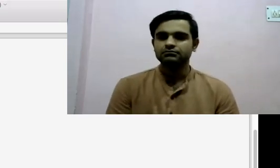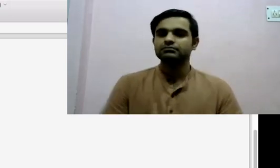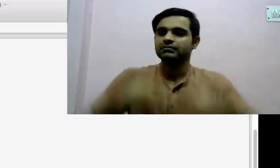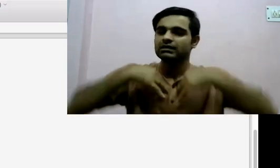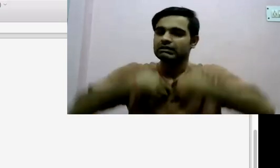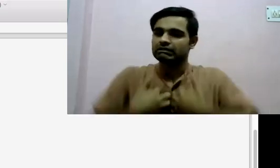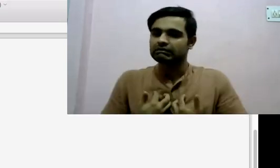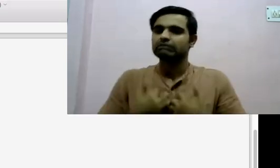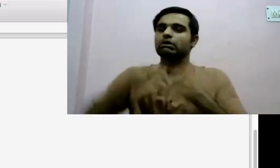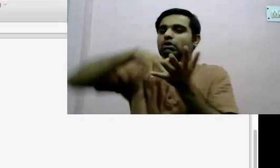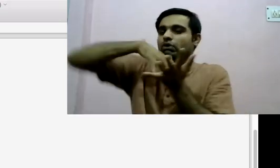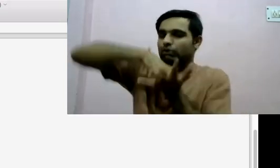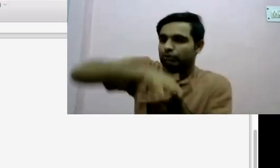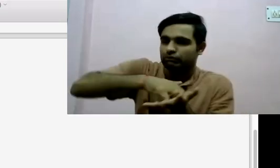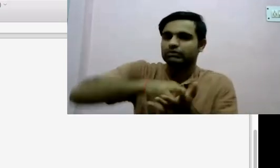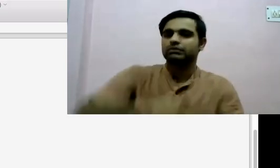tiredness.